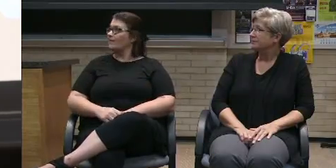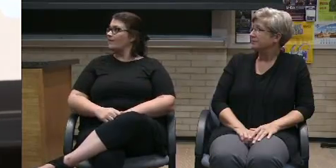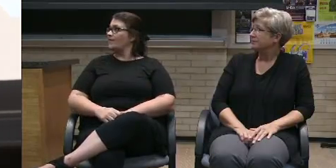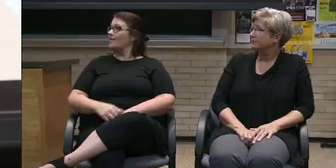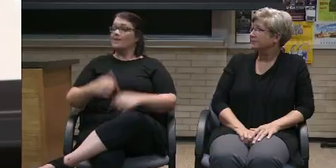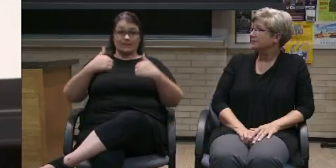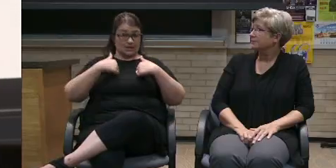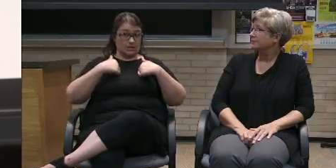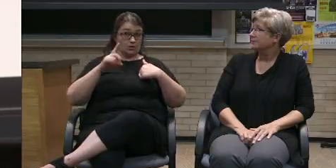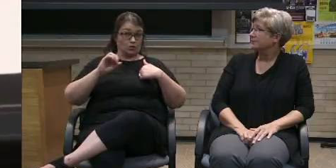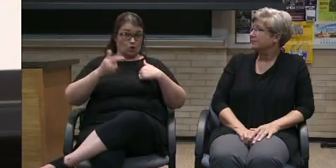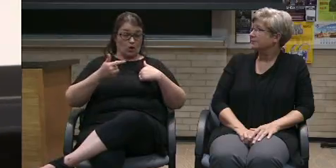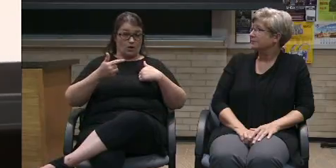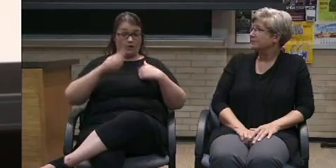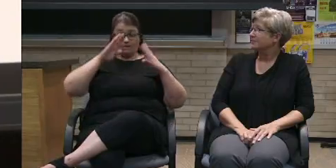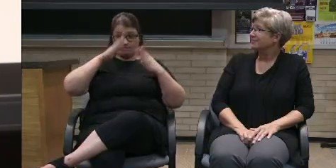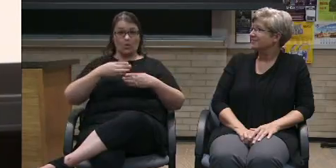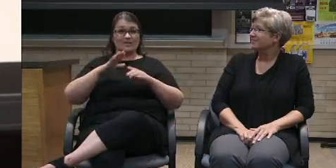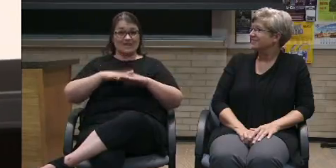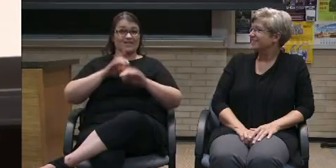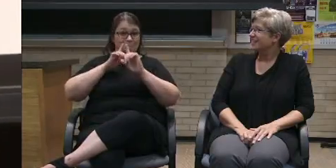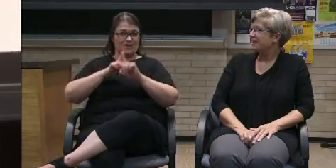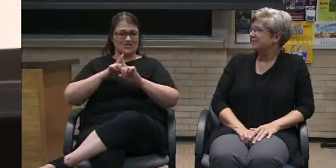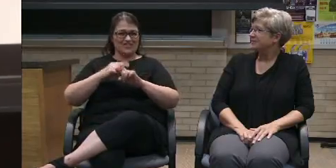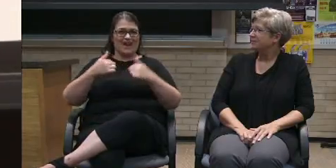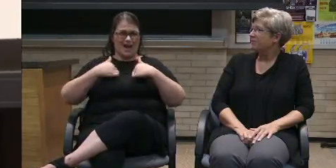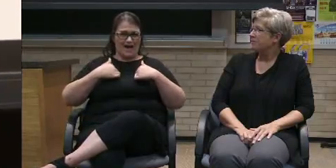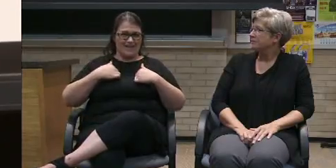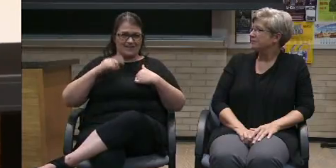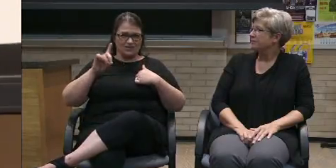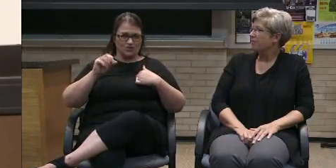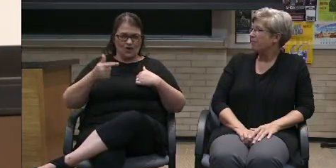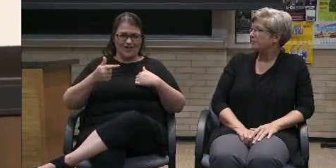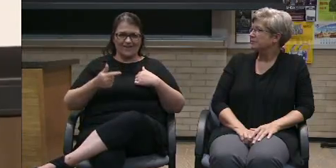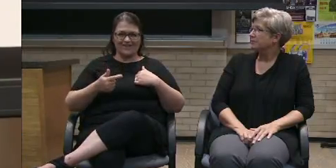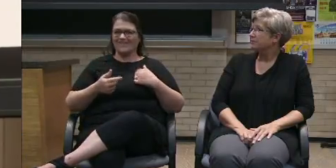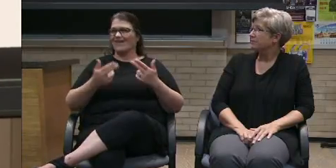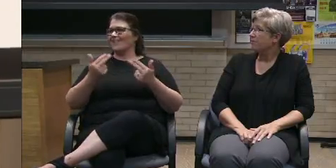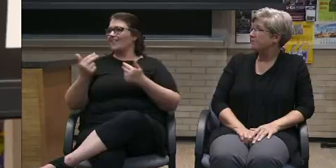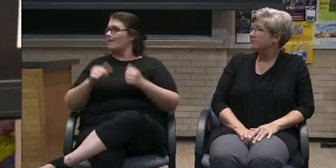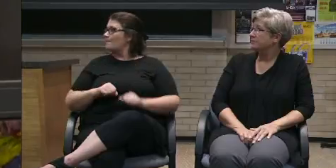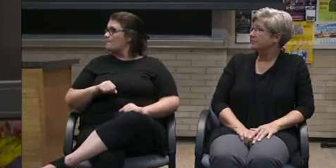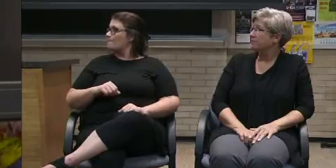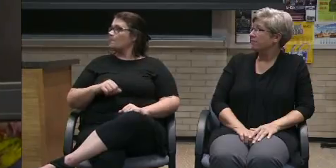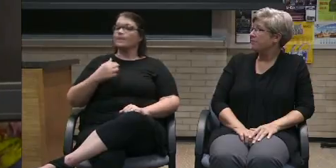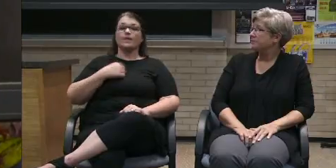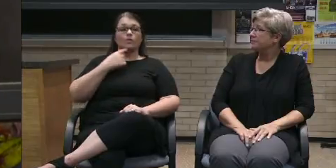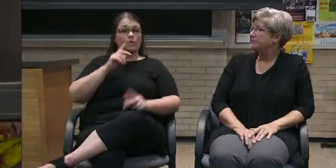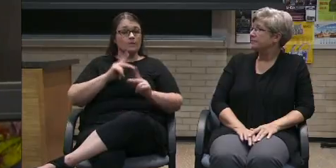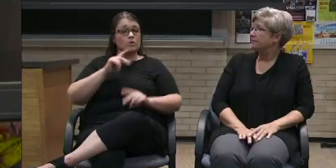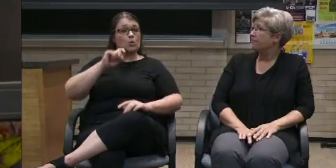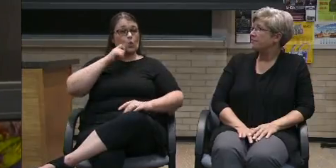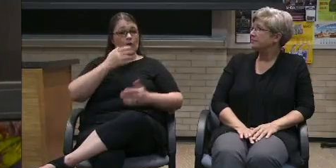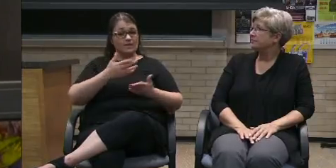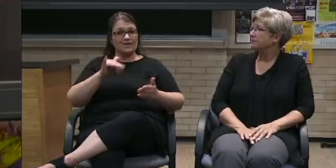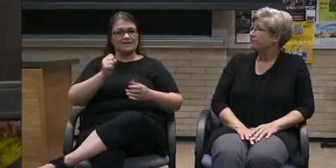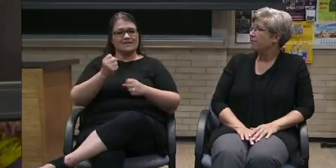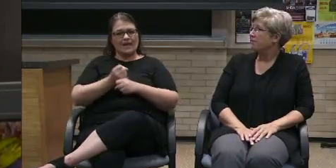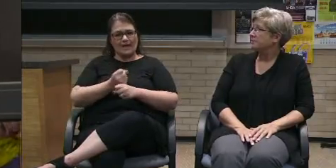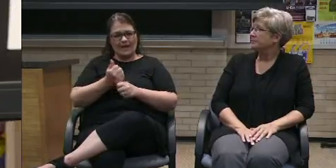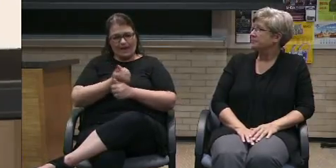mission. Be like this, Doug. And I said this to my faculty and staff that I work with, and the cool thing is everyone gets that I'm